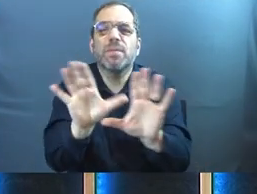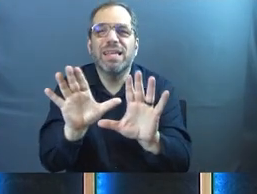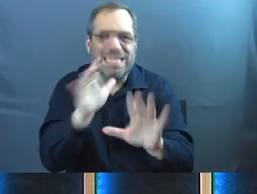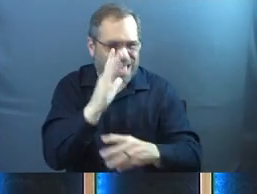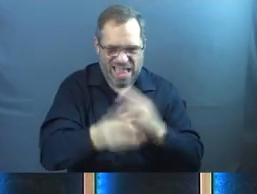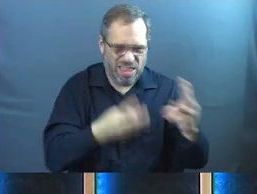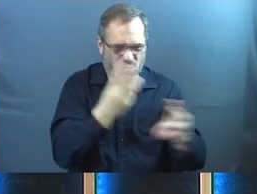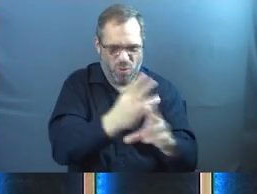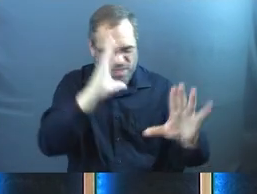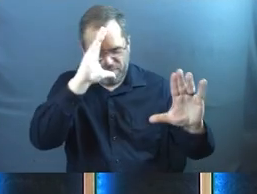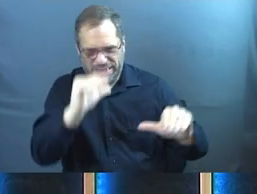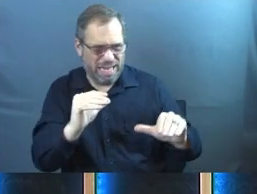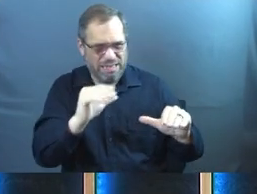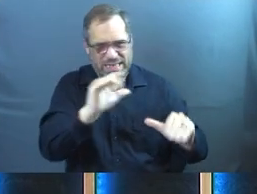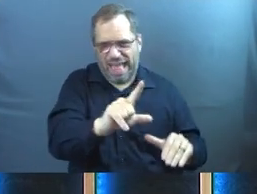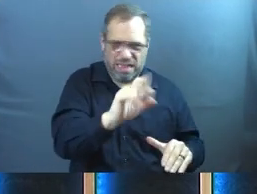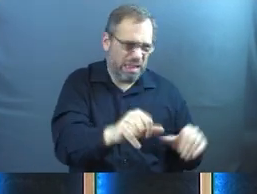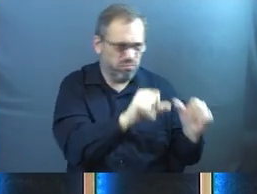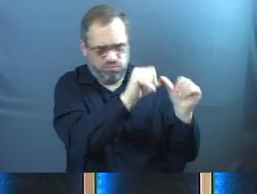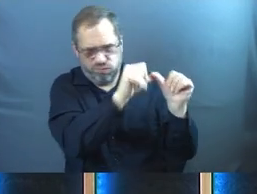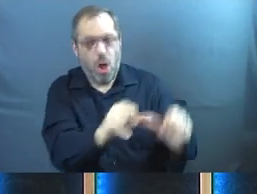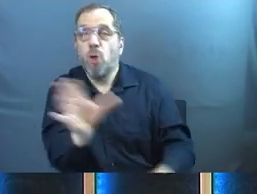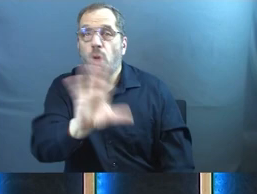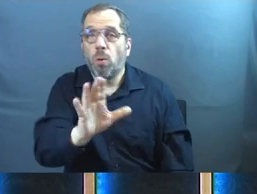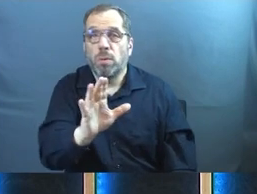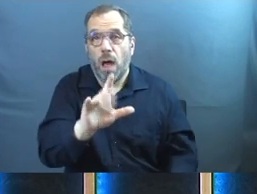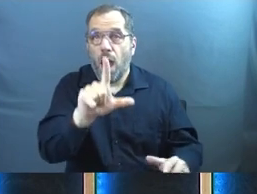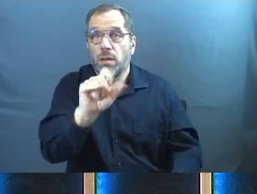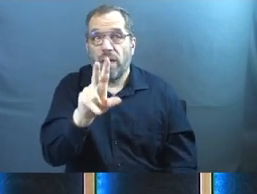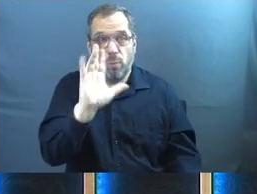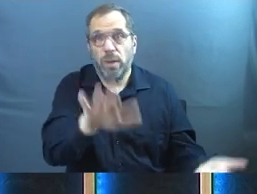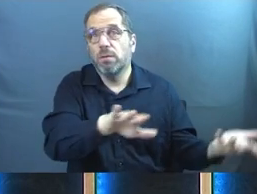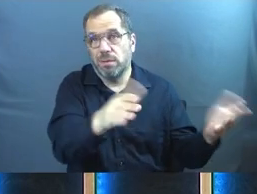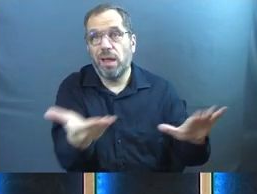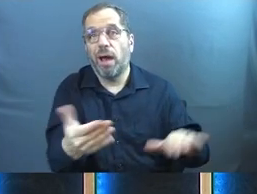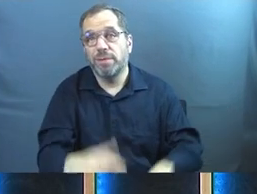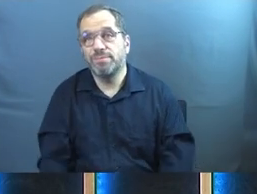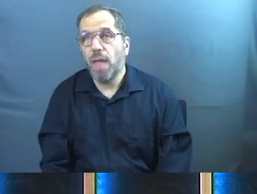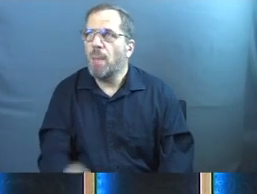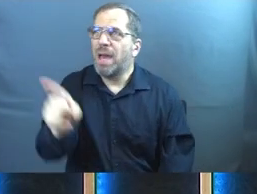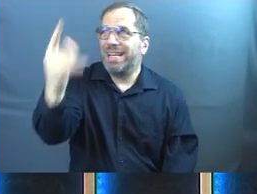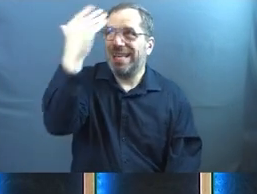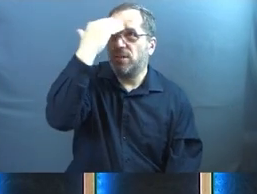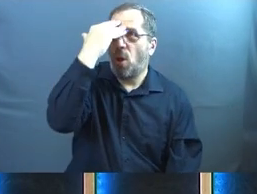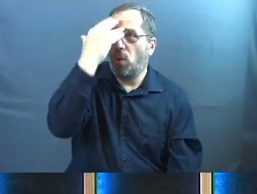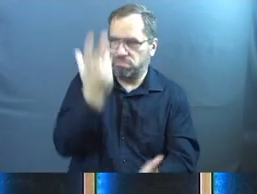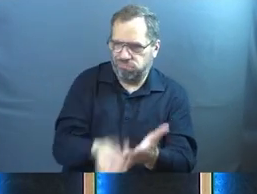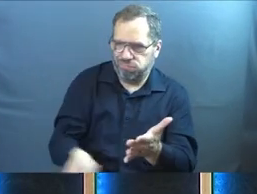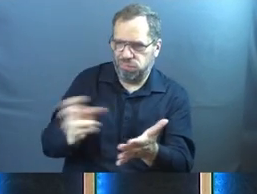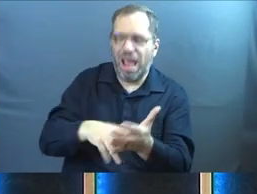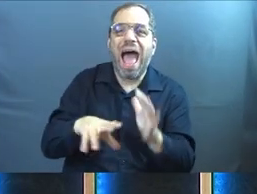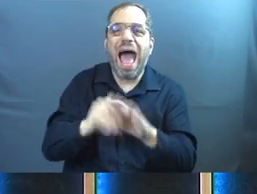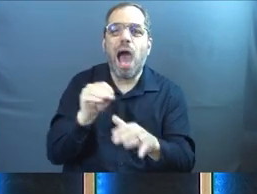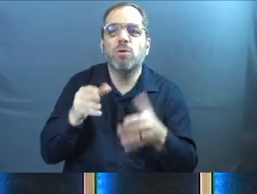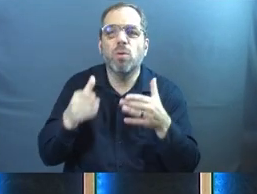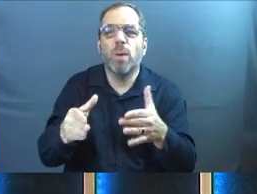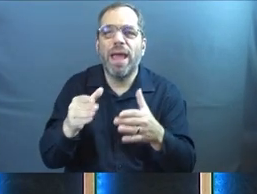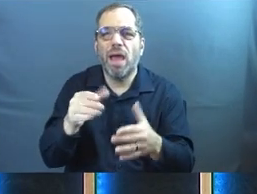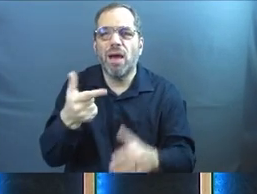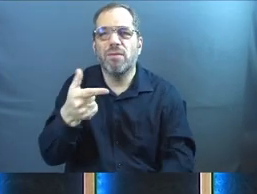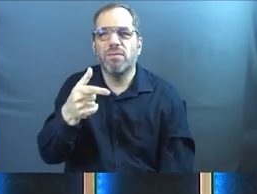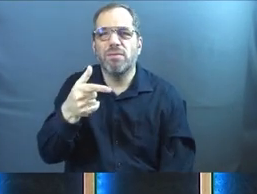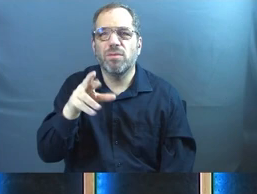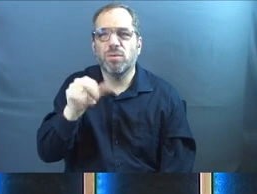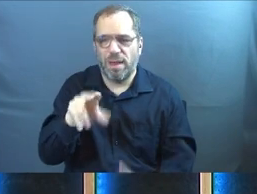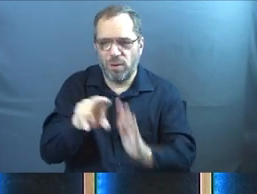this worldly expectation that it shouldn't die. Oh no, it will. But he knows the way out of the grave. And do you see